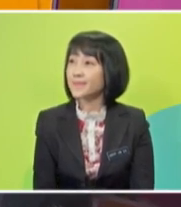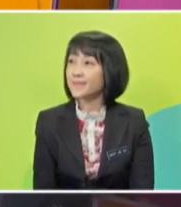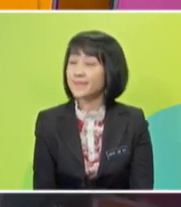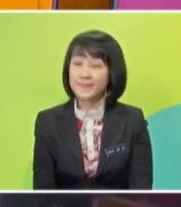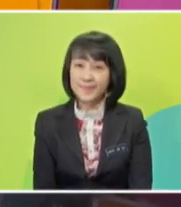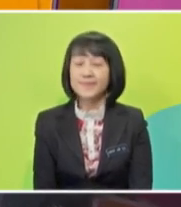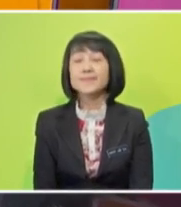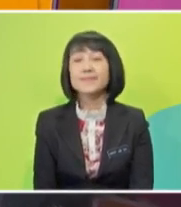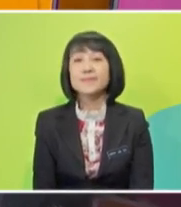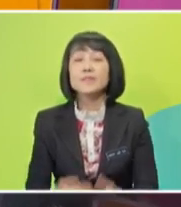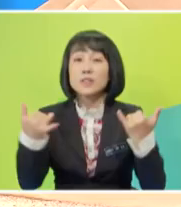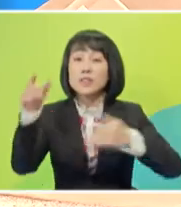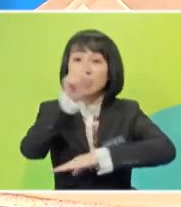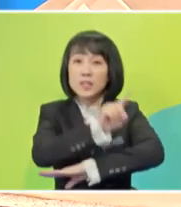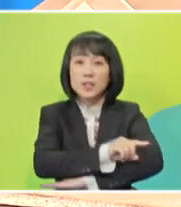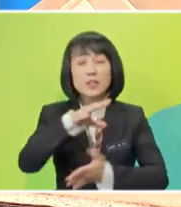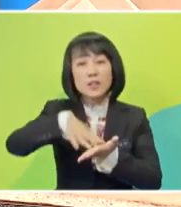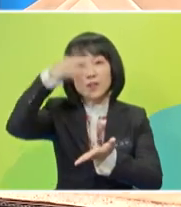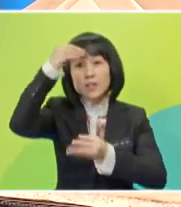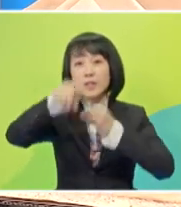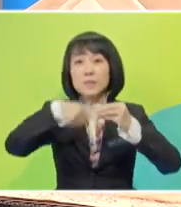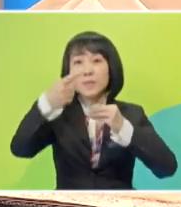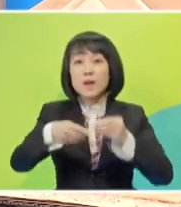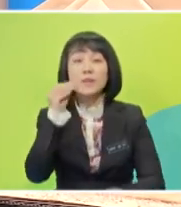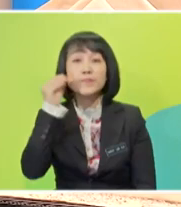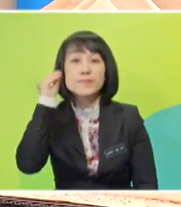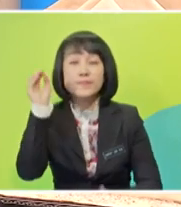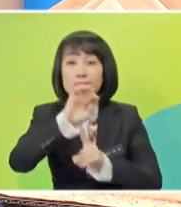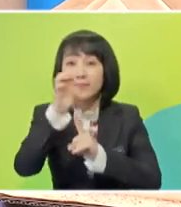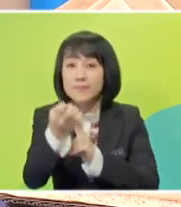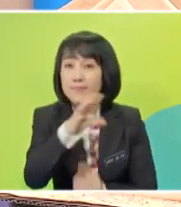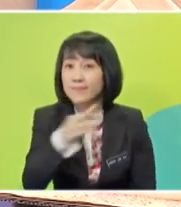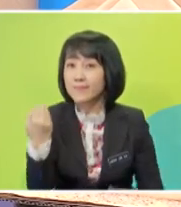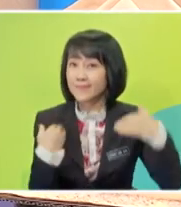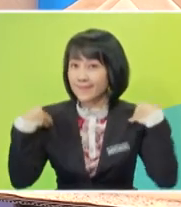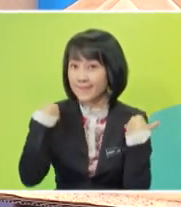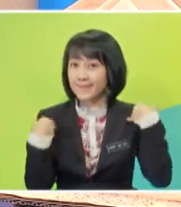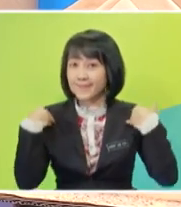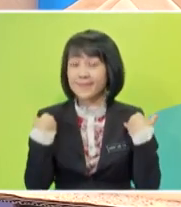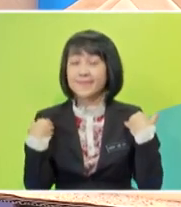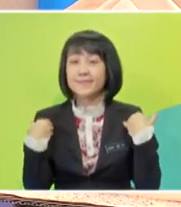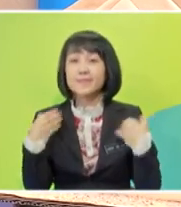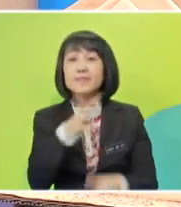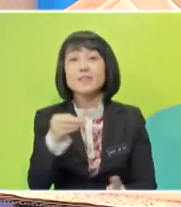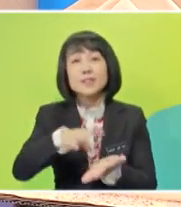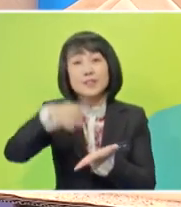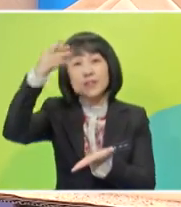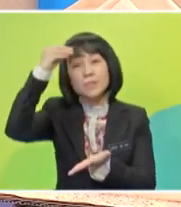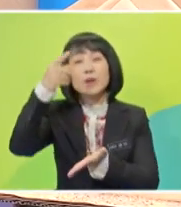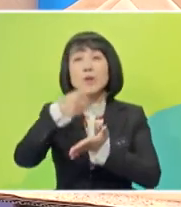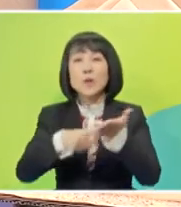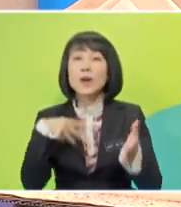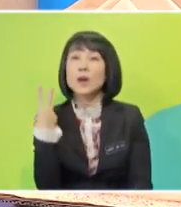to the extra mission, today we learned about habitats and animals, and we also learned about what we